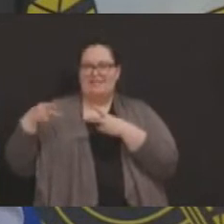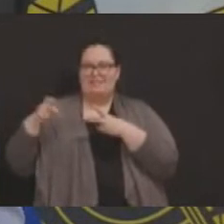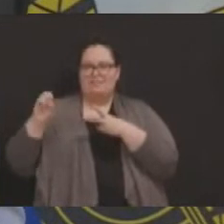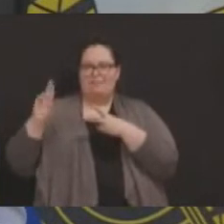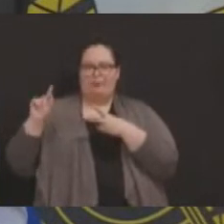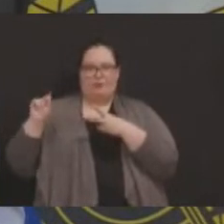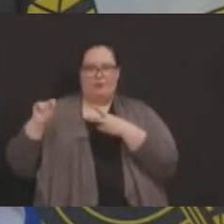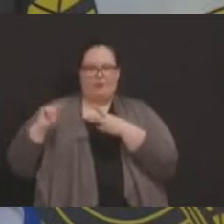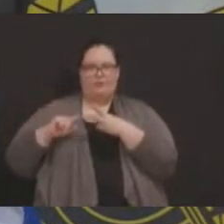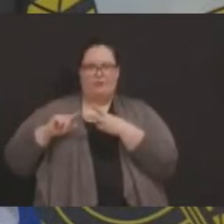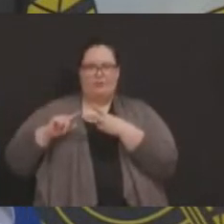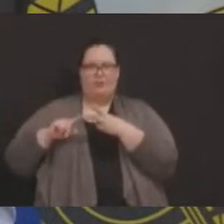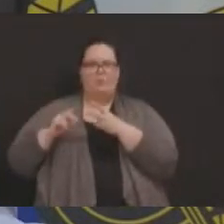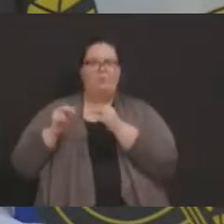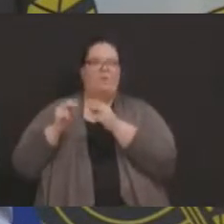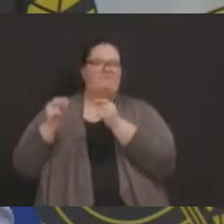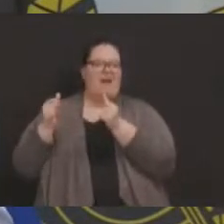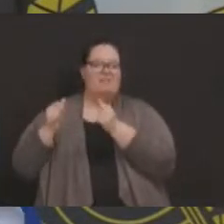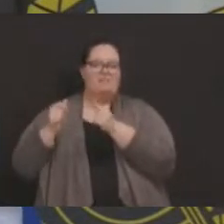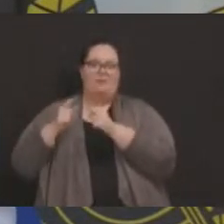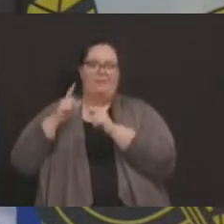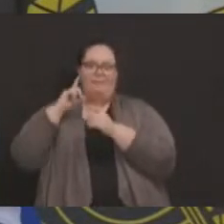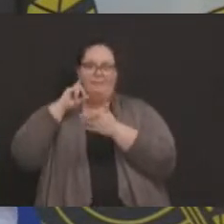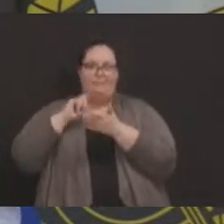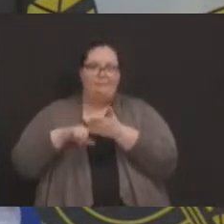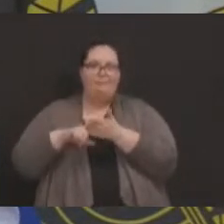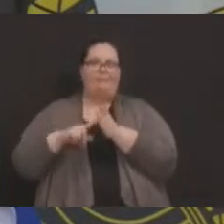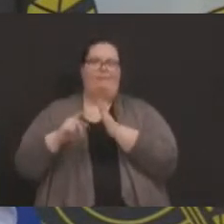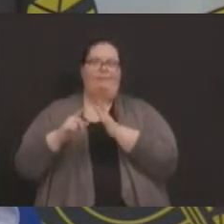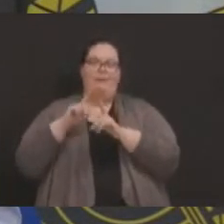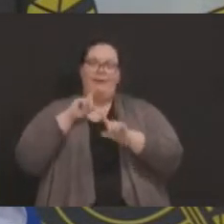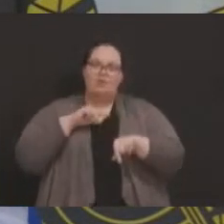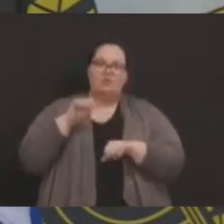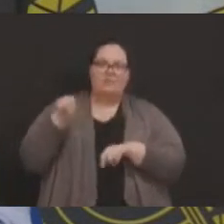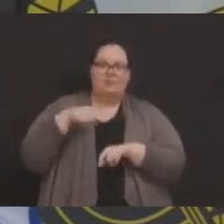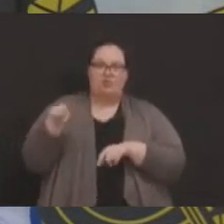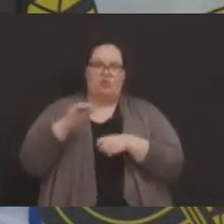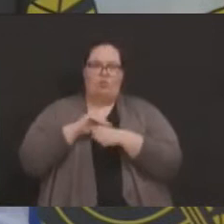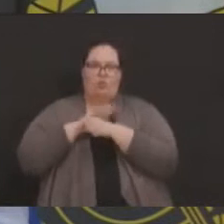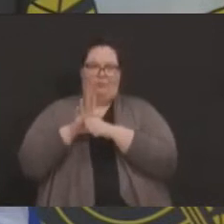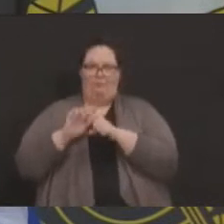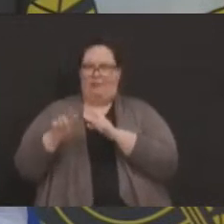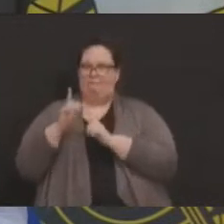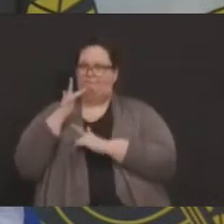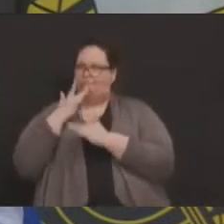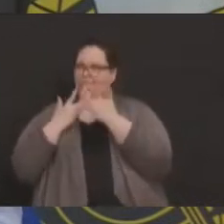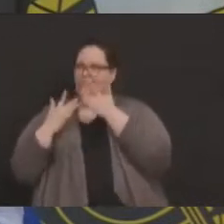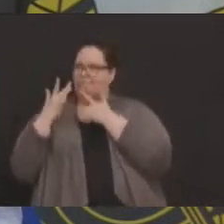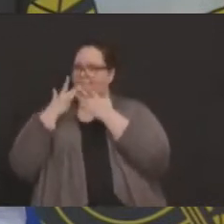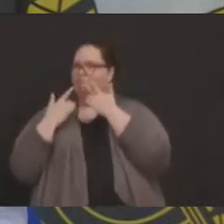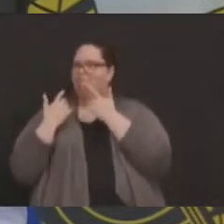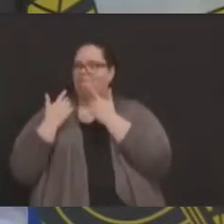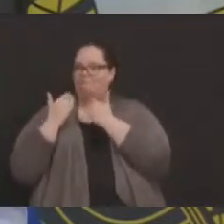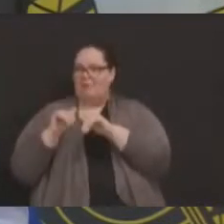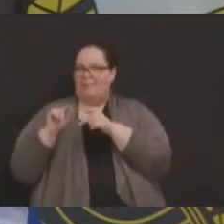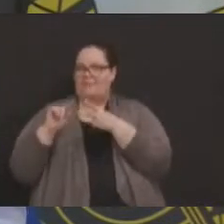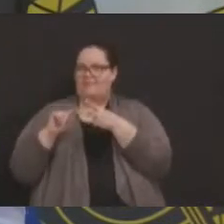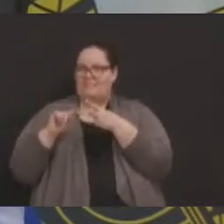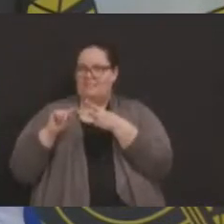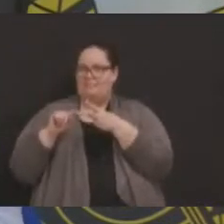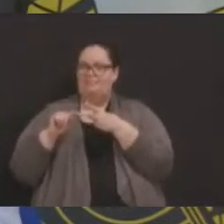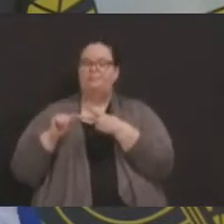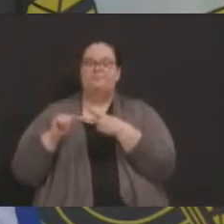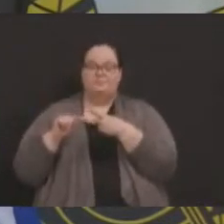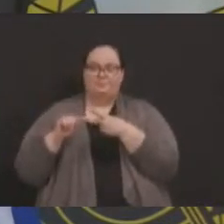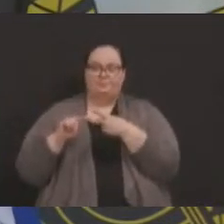very limited supplies of that across the country. So every province has to use that very, very, very judiciously. So we do it for some